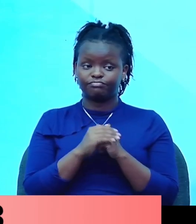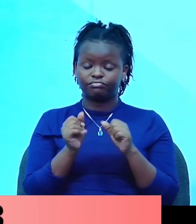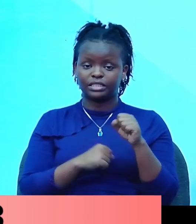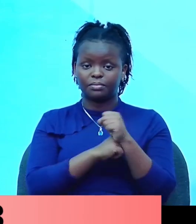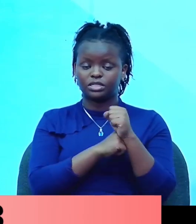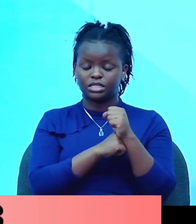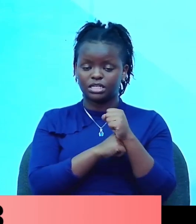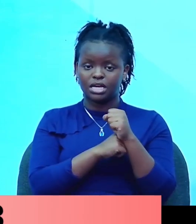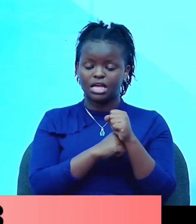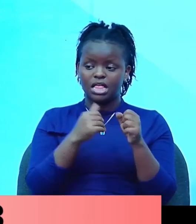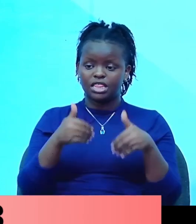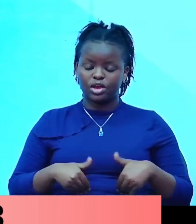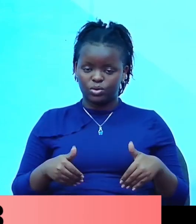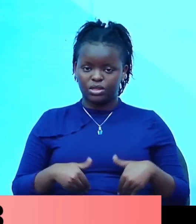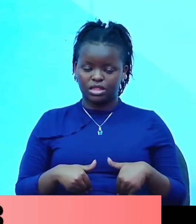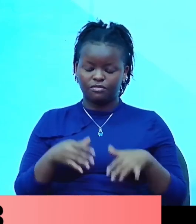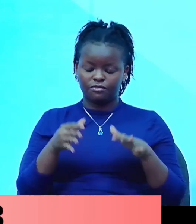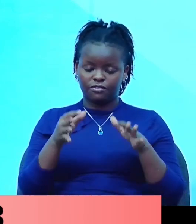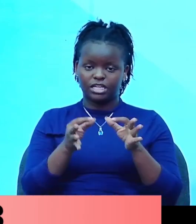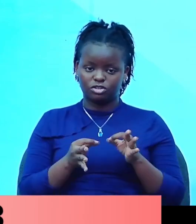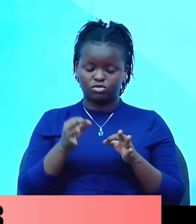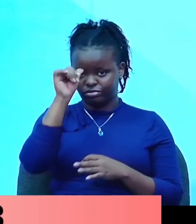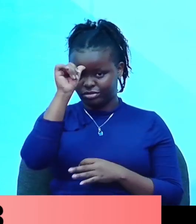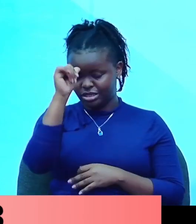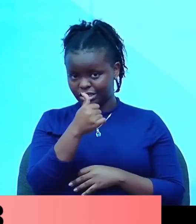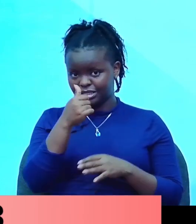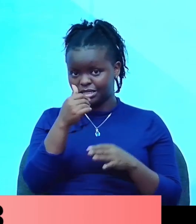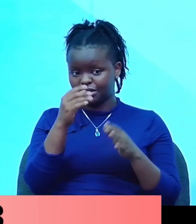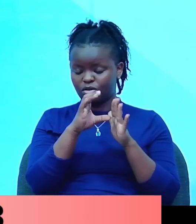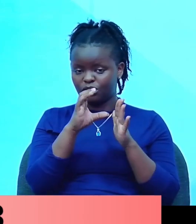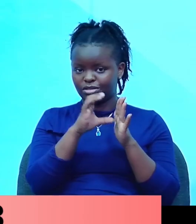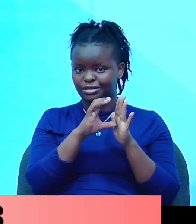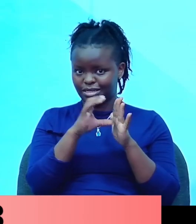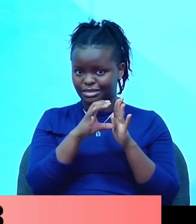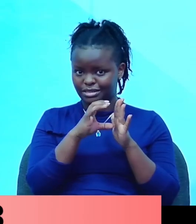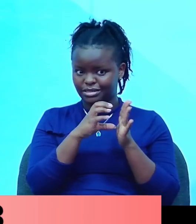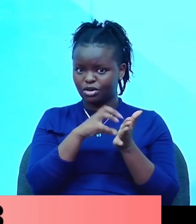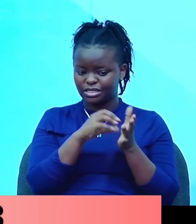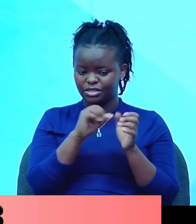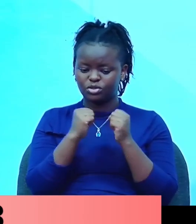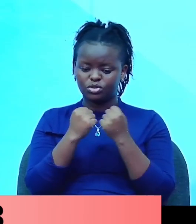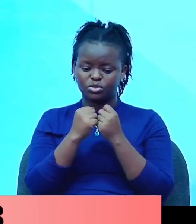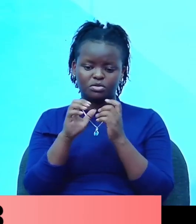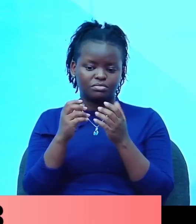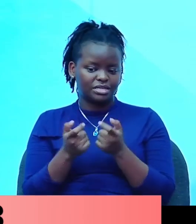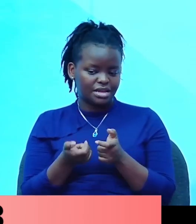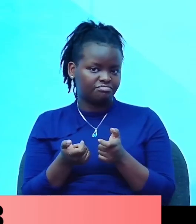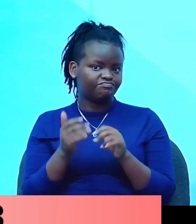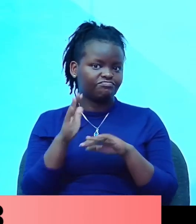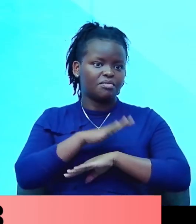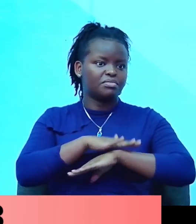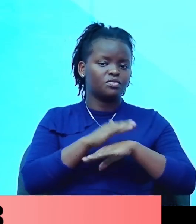financial literacy content that you'll find for those who follow us on our social media platforms. There's a lot